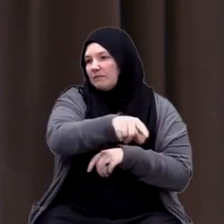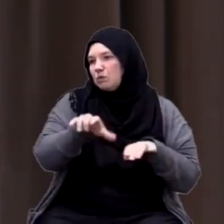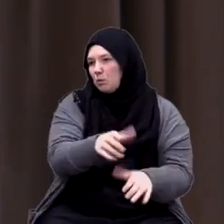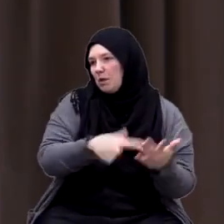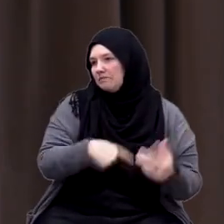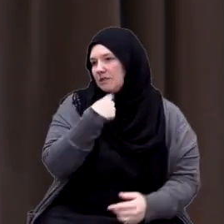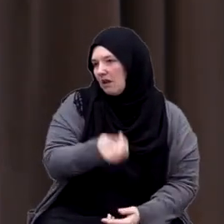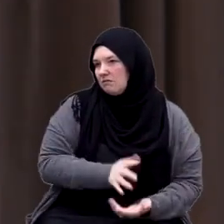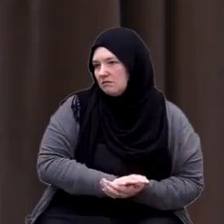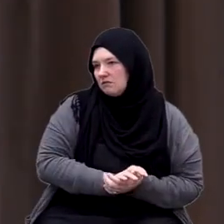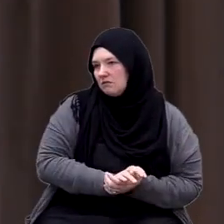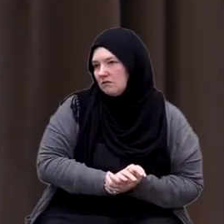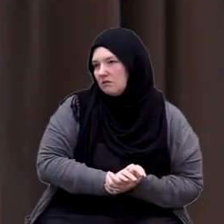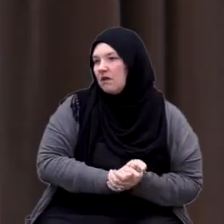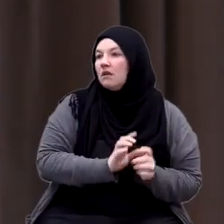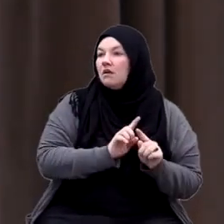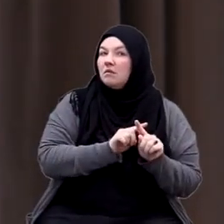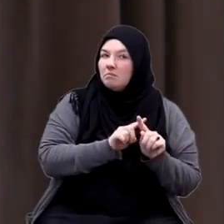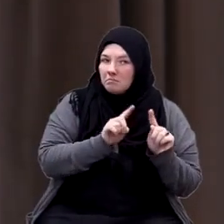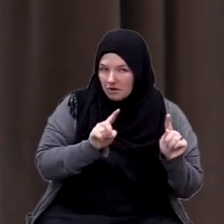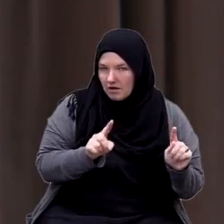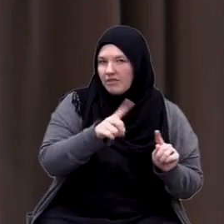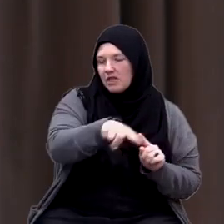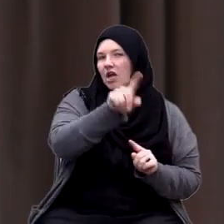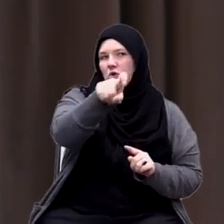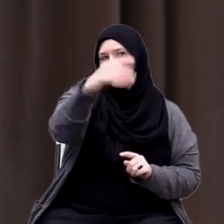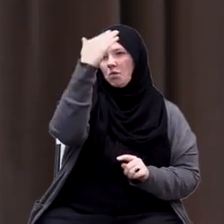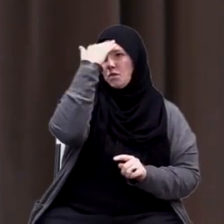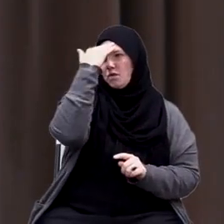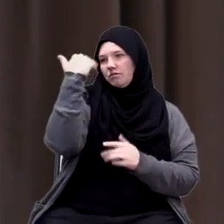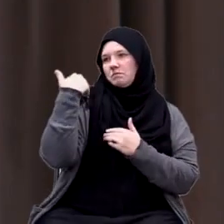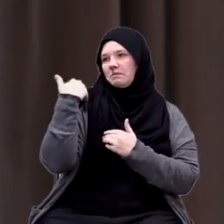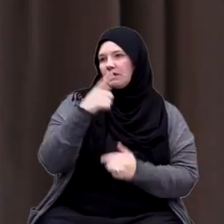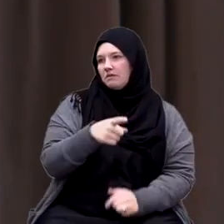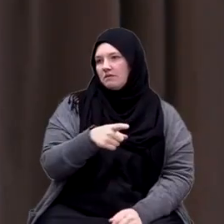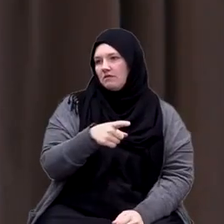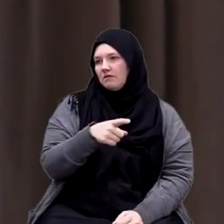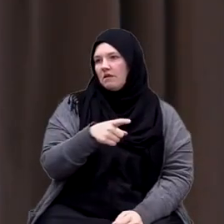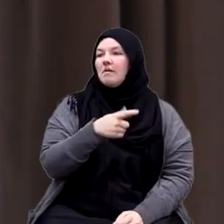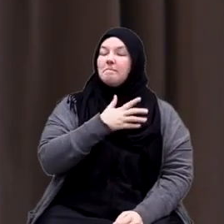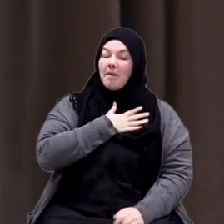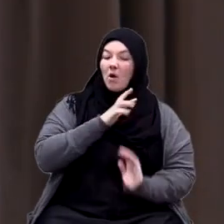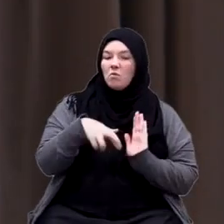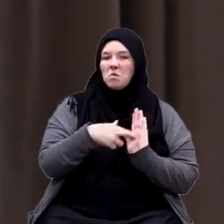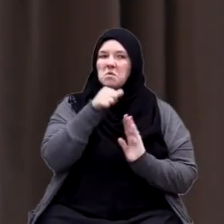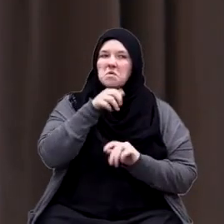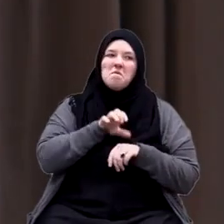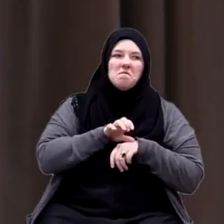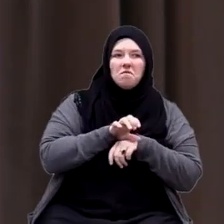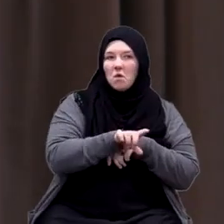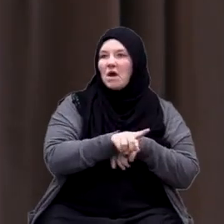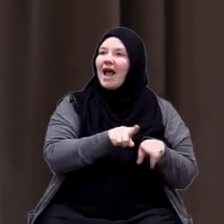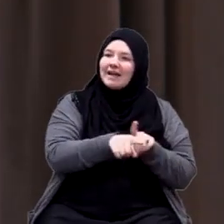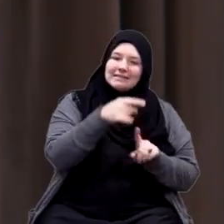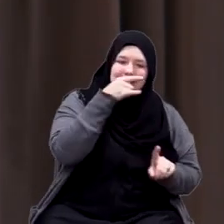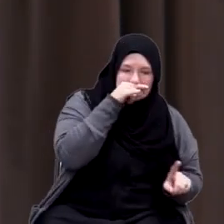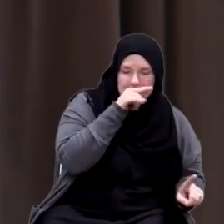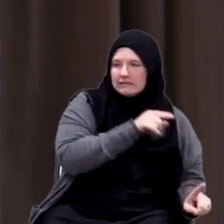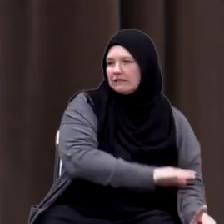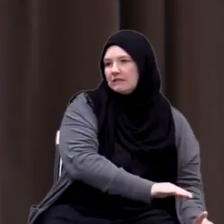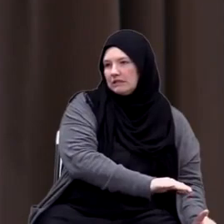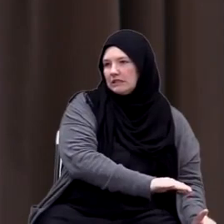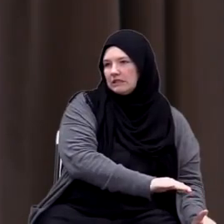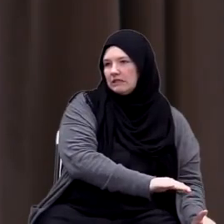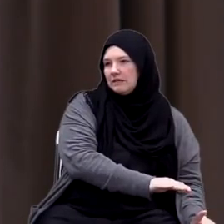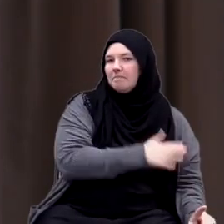are aware enough of their responsibility, your role is not to enforce as you used to do when